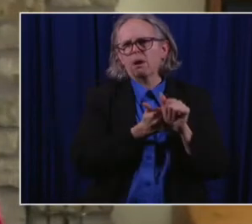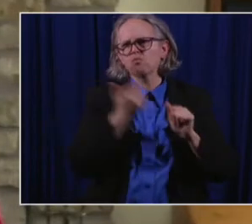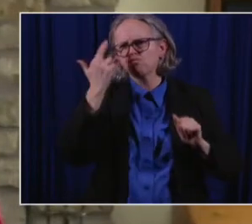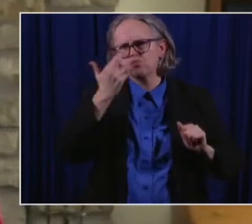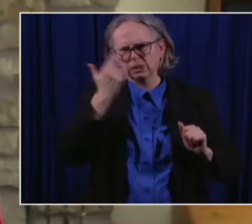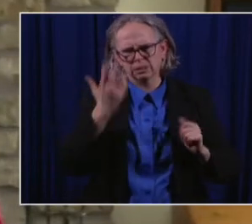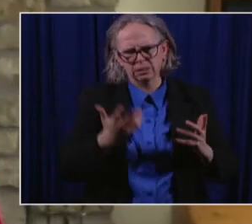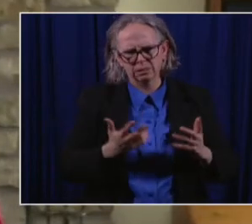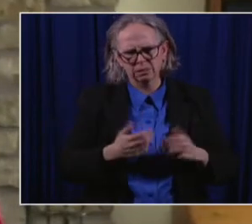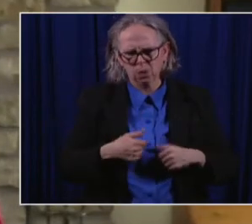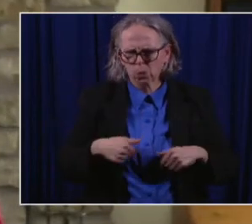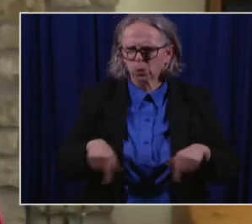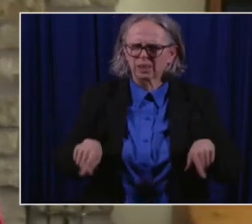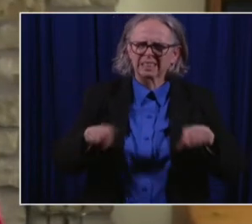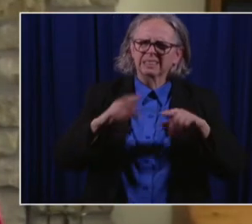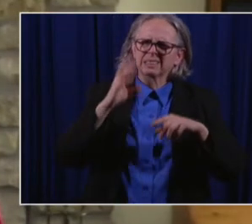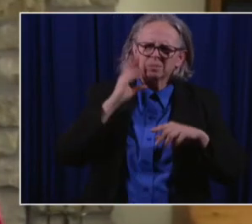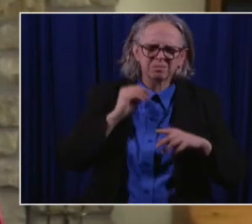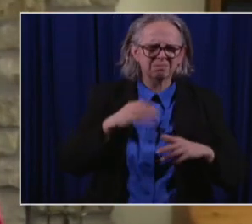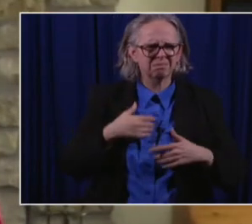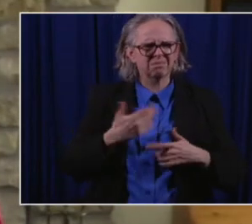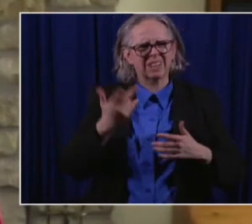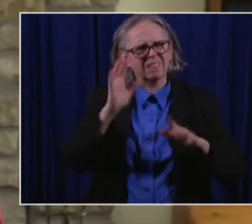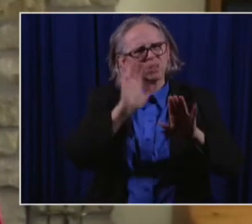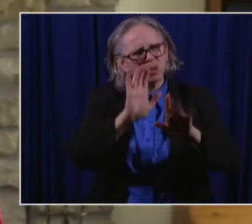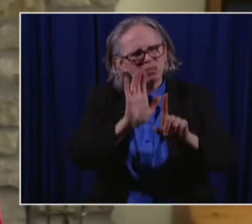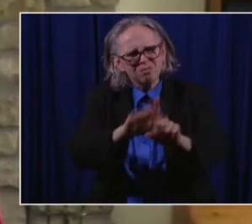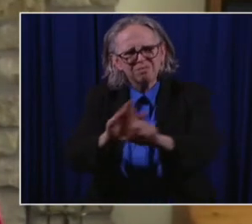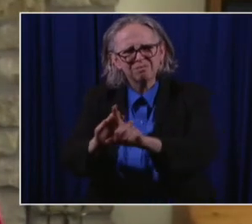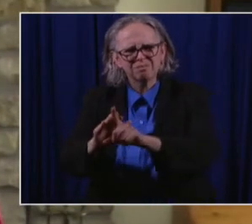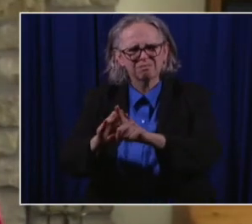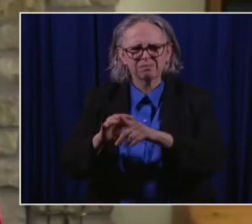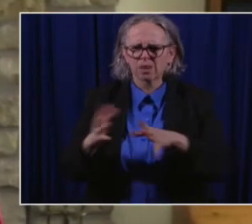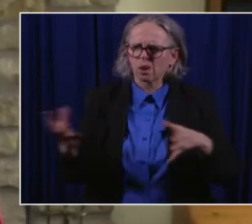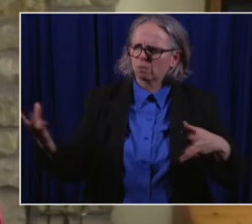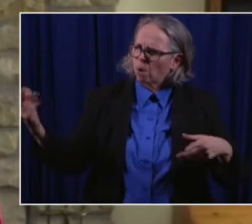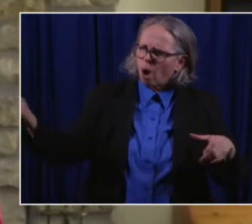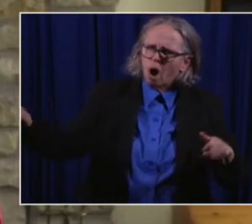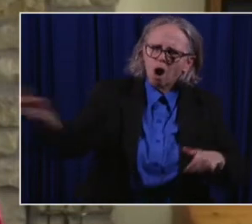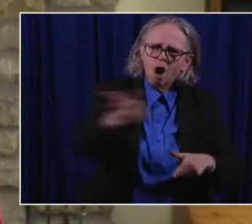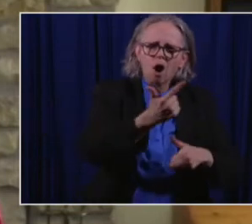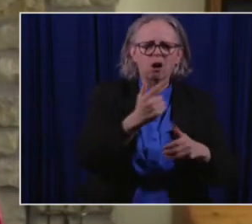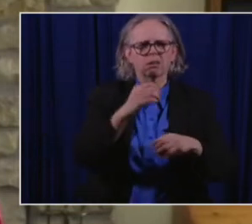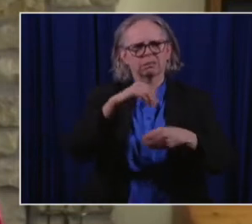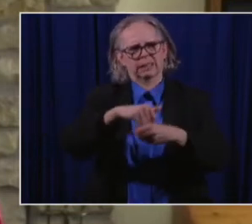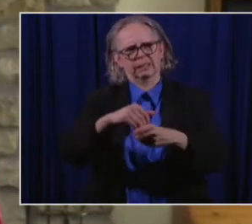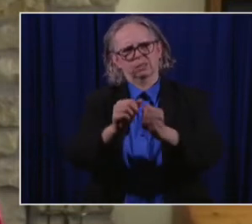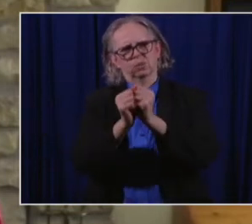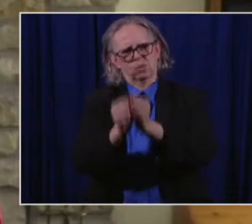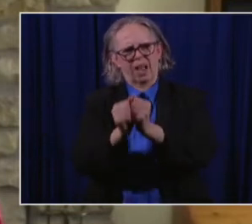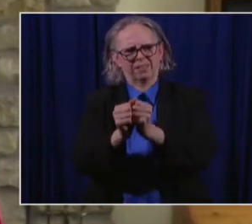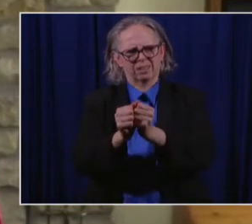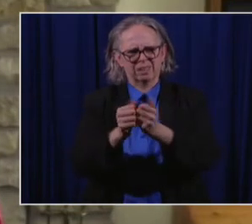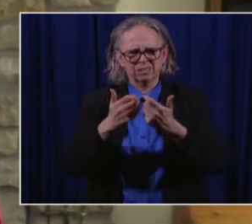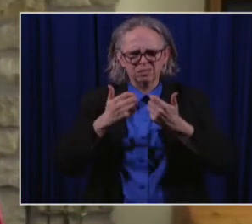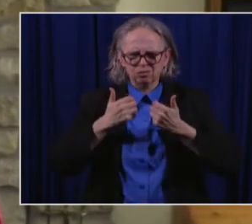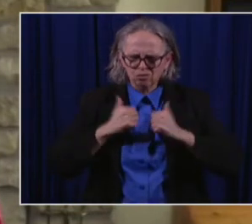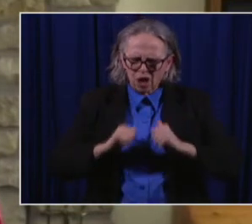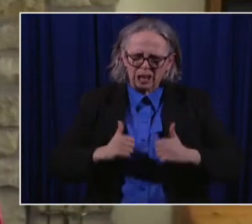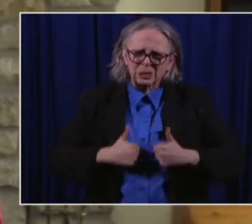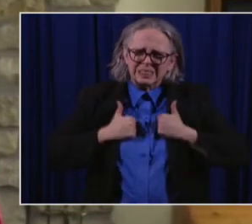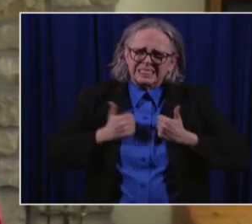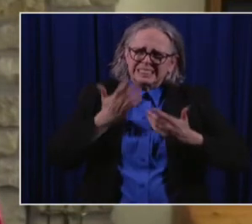all in this together. We're trying to get through it all together. Each person has different medical